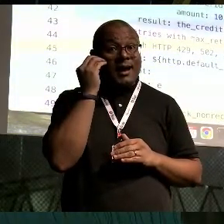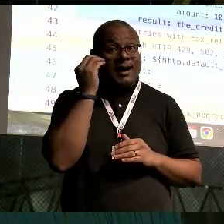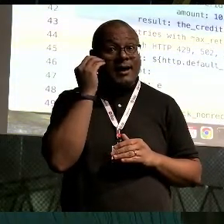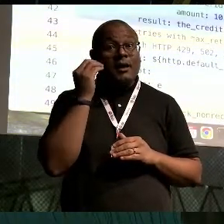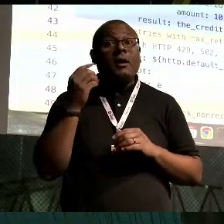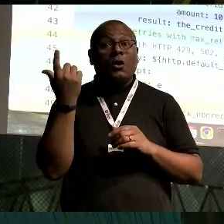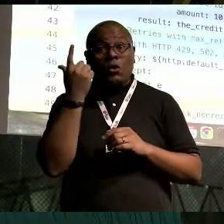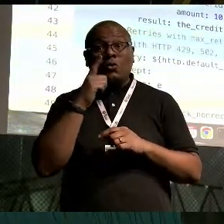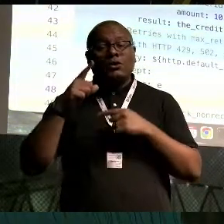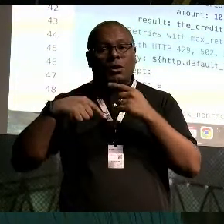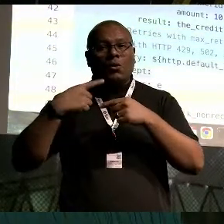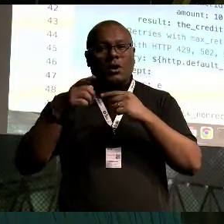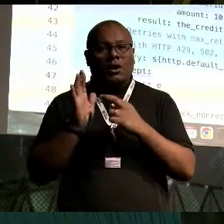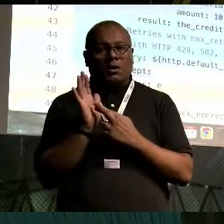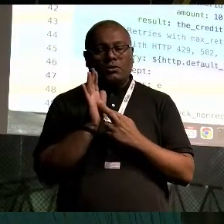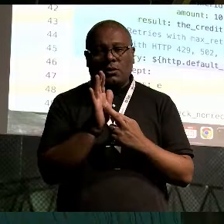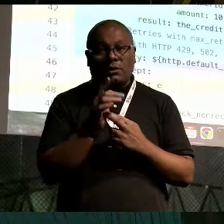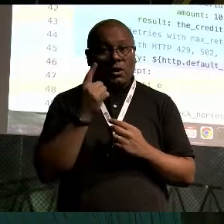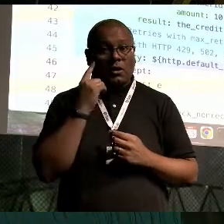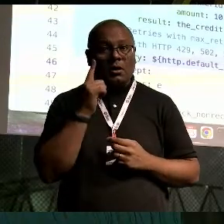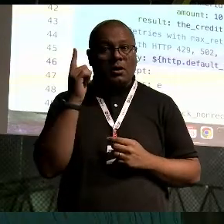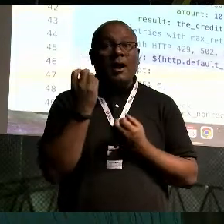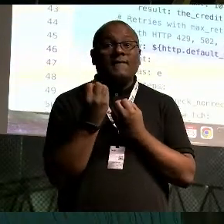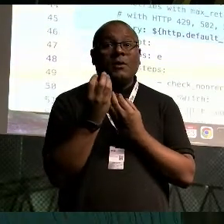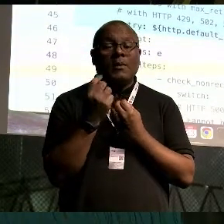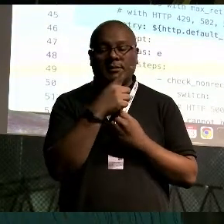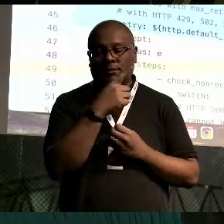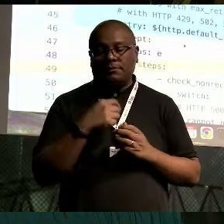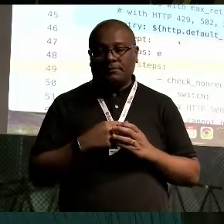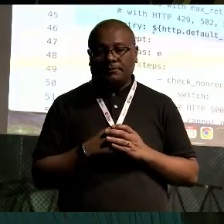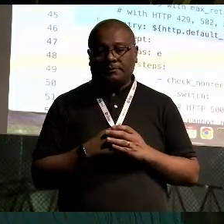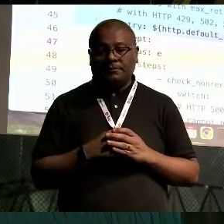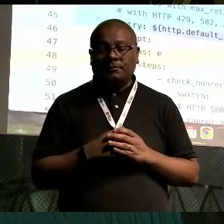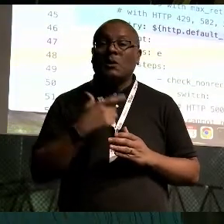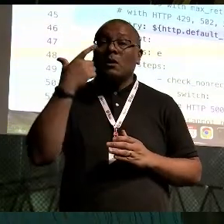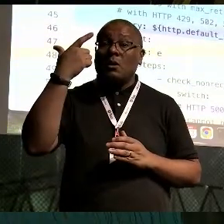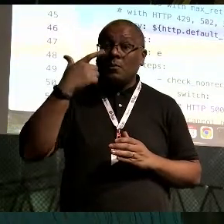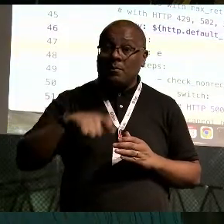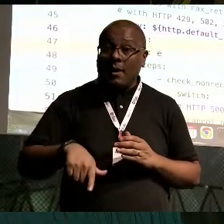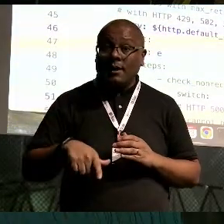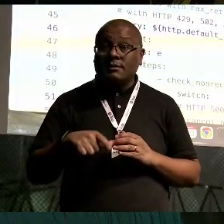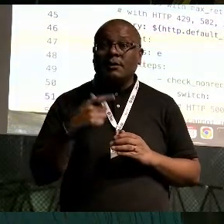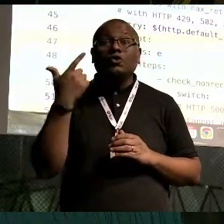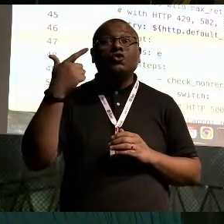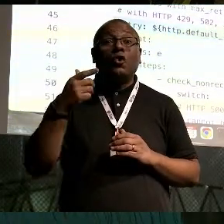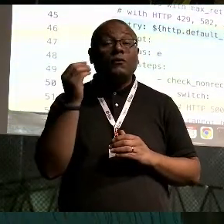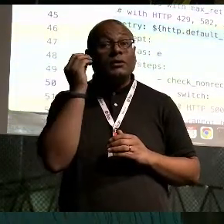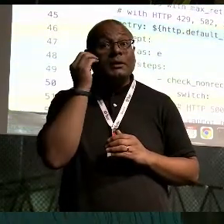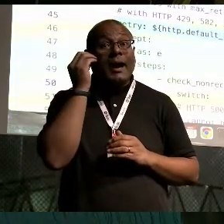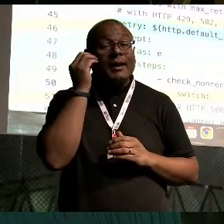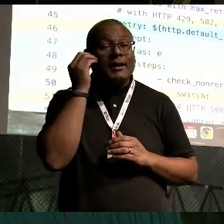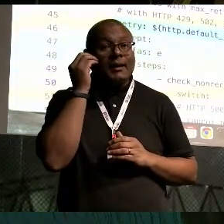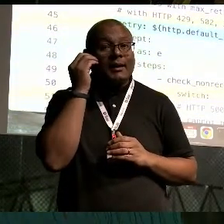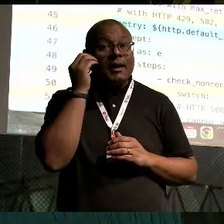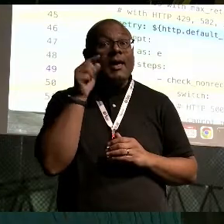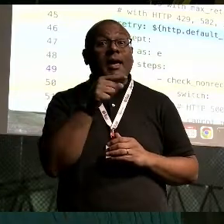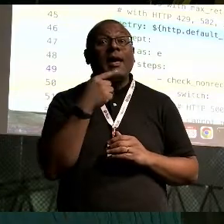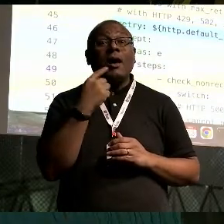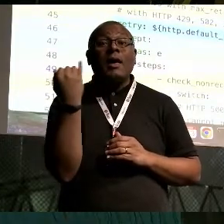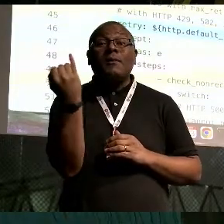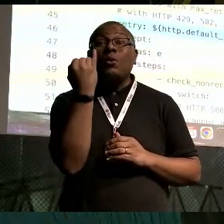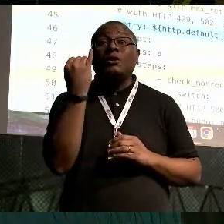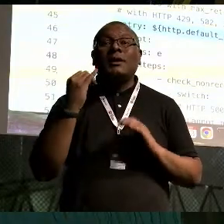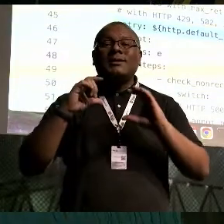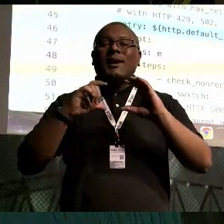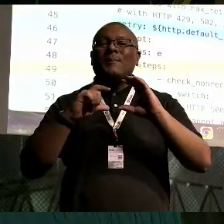reserve credit here. But then there's this retry part here. This is the important part. So what